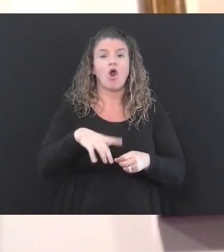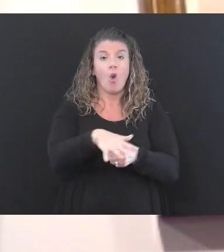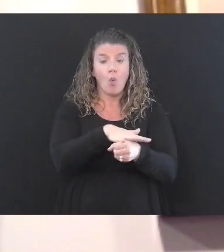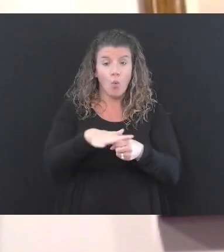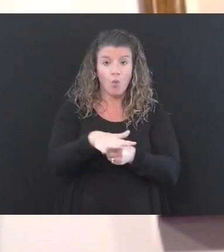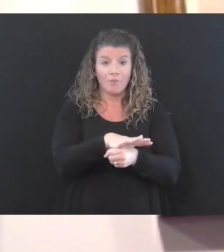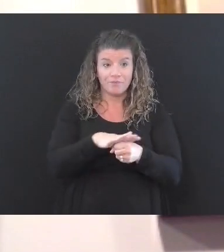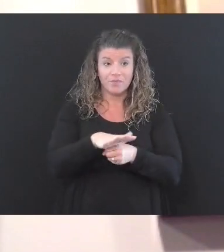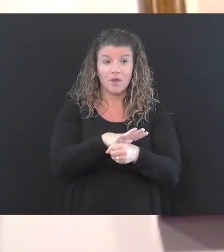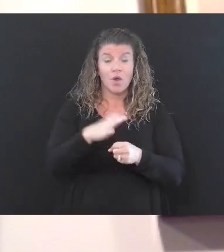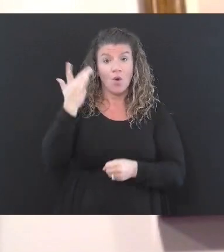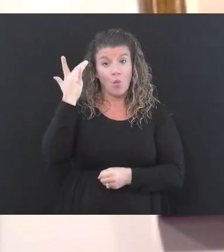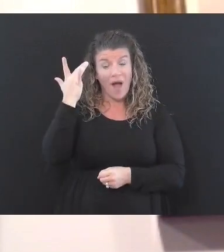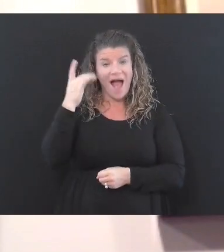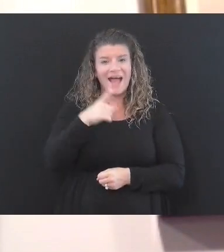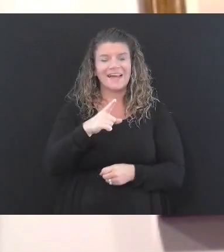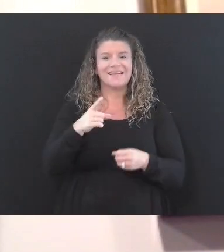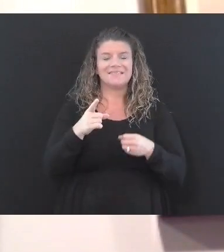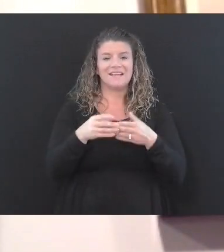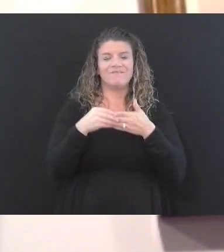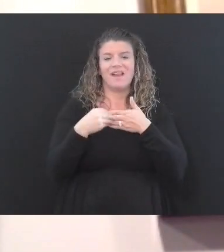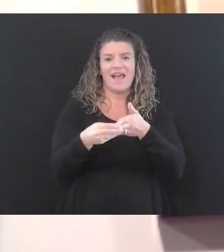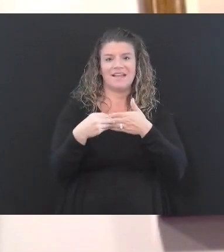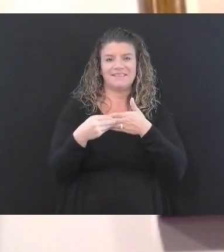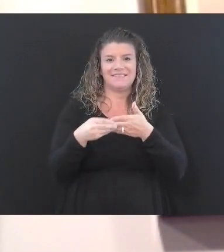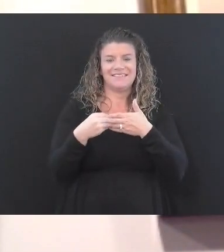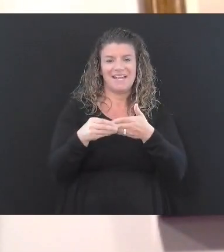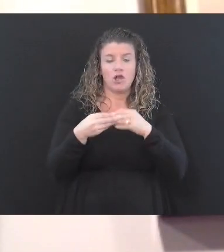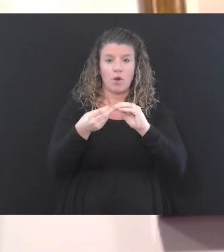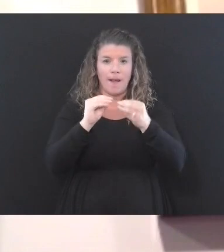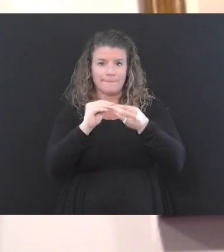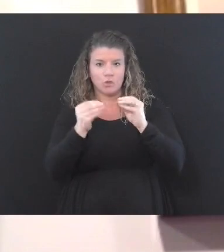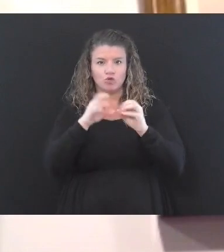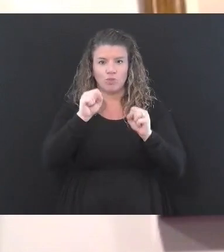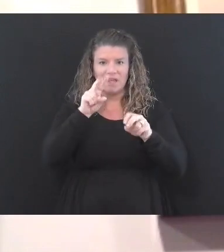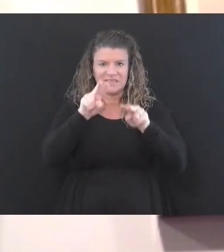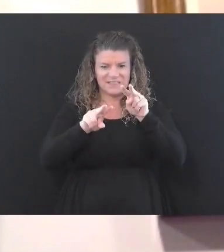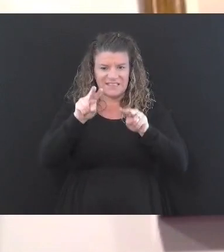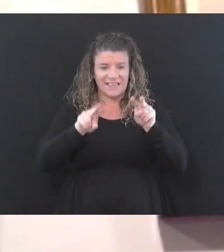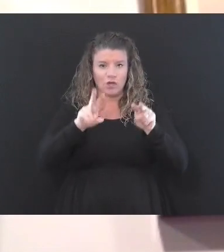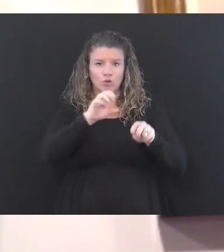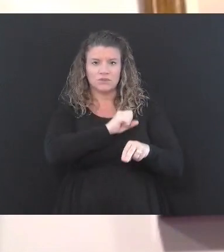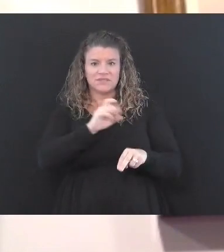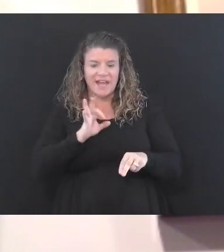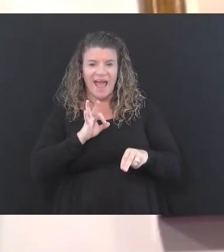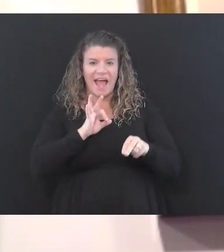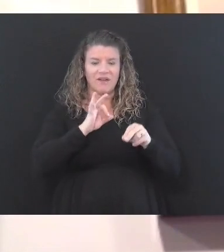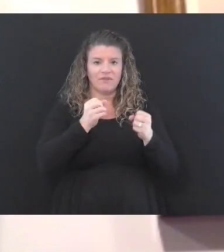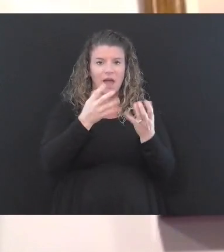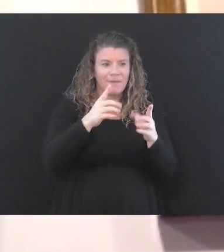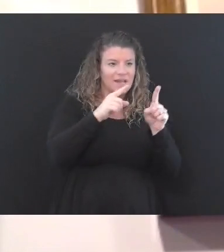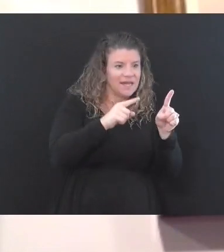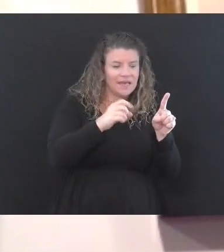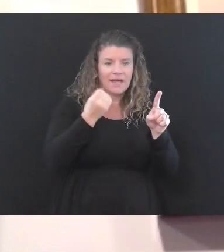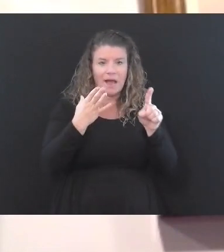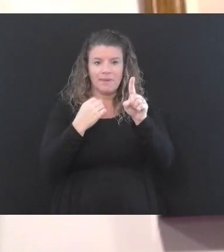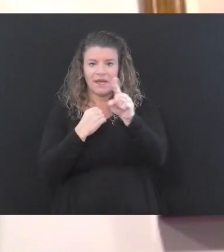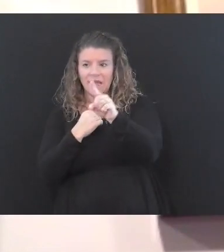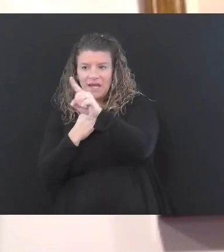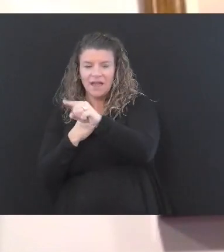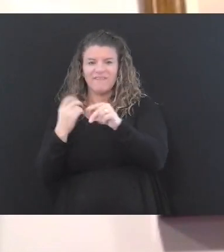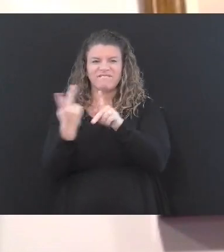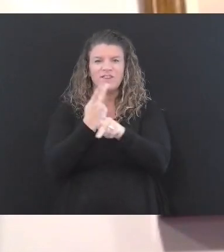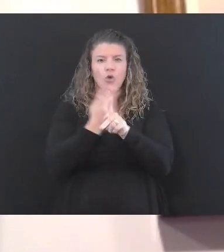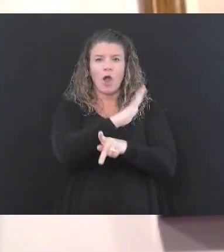them, because it's easier to flex your number of your staff and your equipment and your